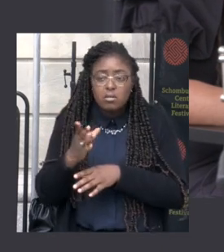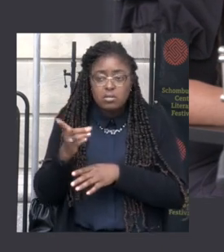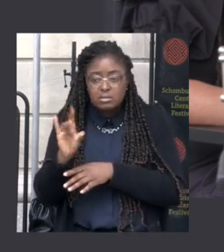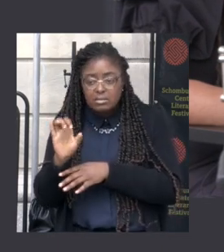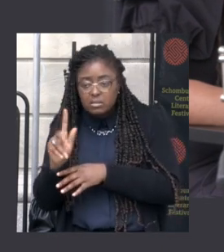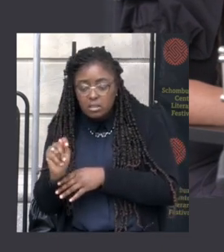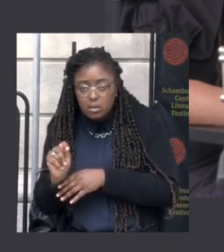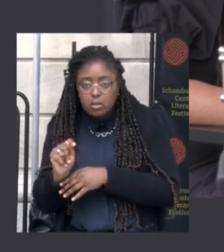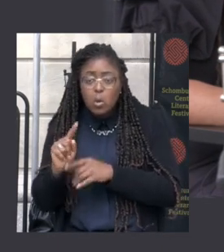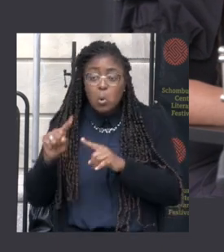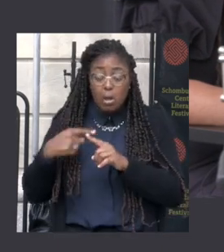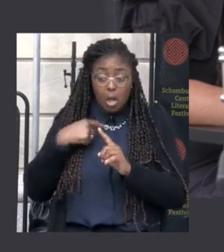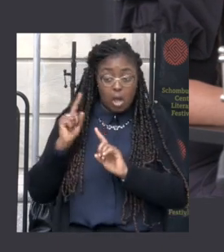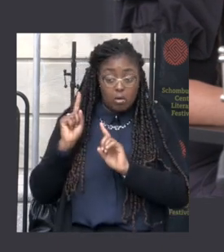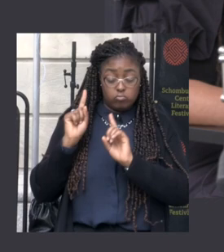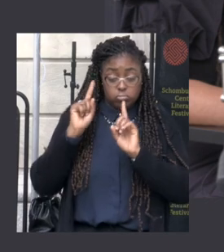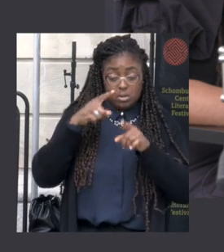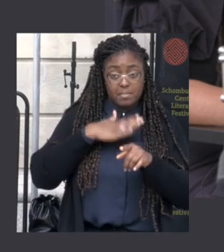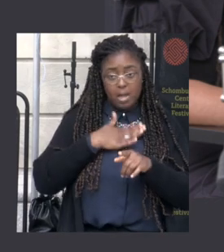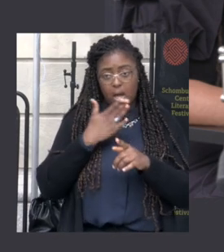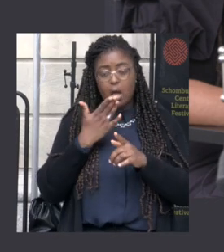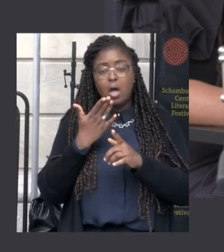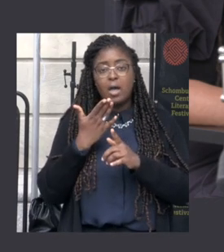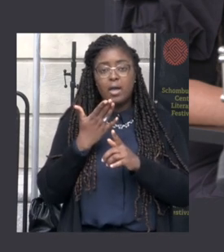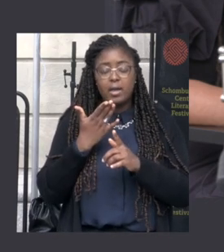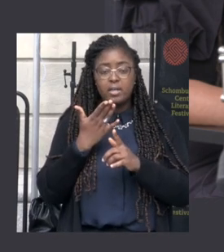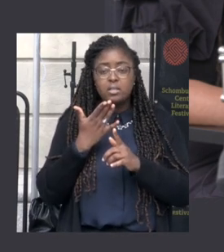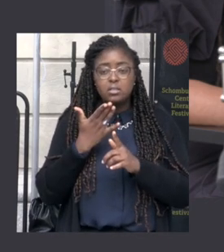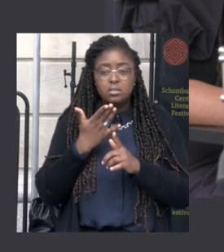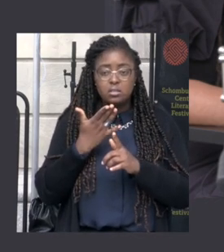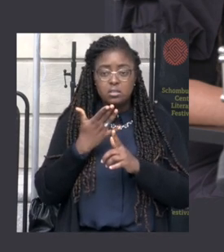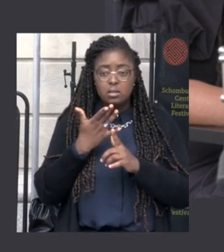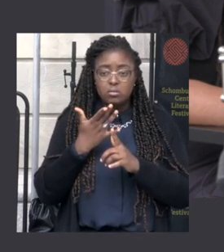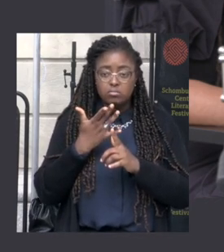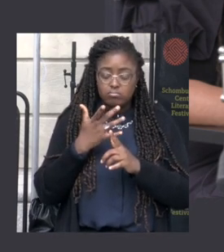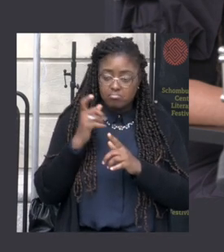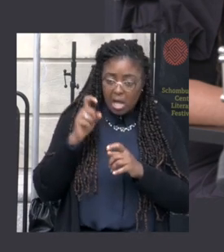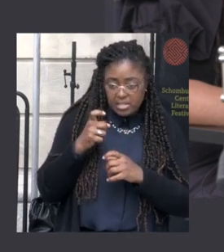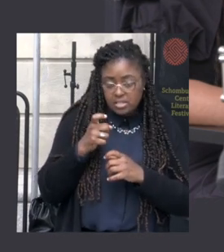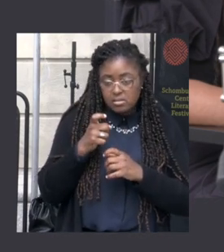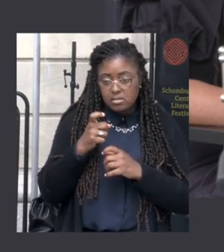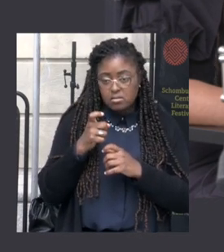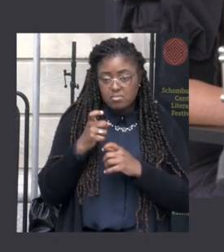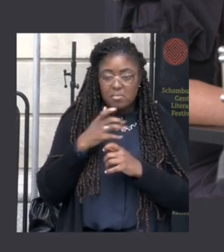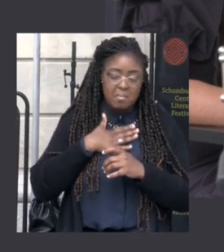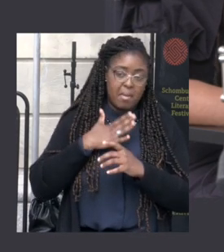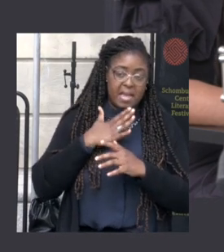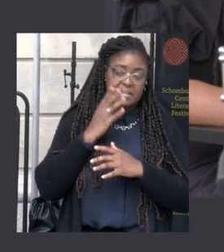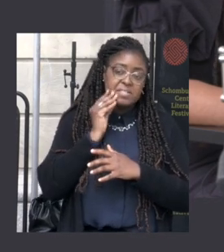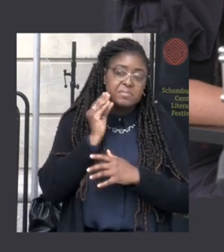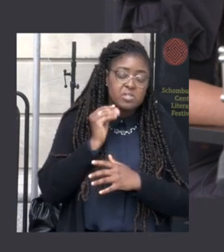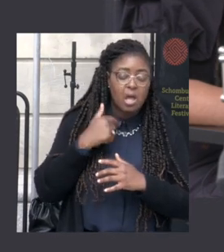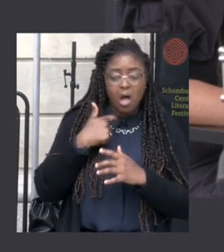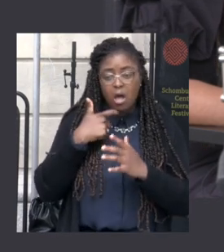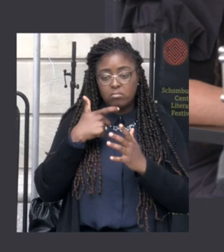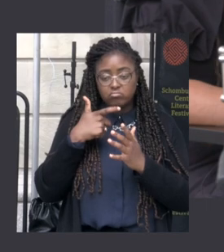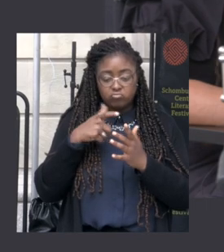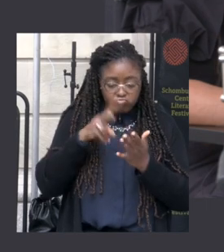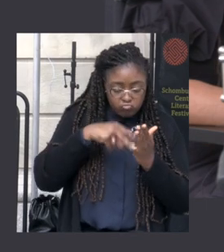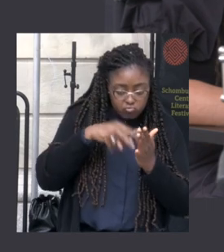was an obligatory period of many men of my generation of reading the autobiography of Malcolm X and being kind of obsessed with the Nation of Islam after